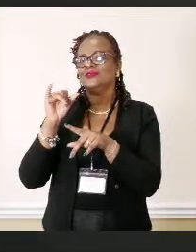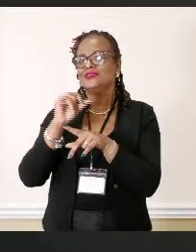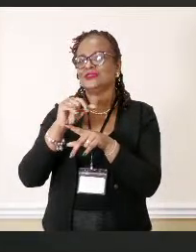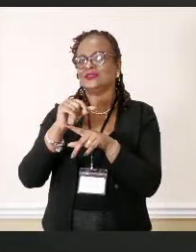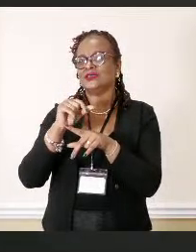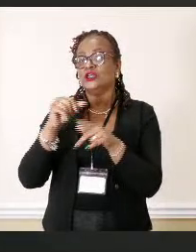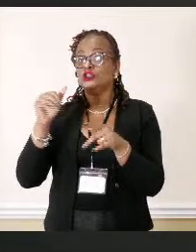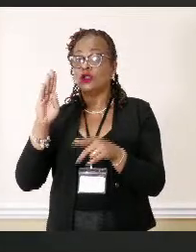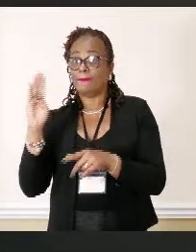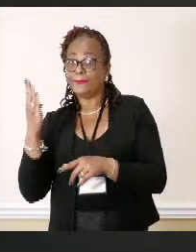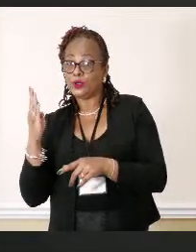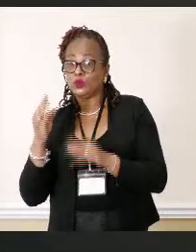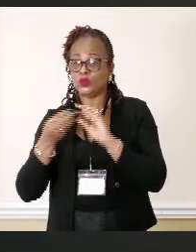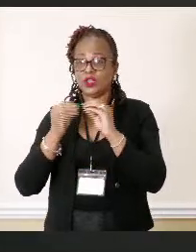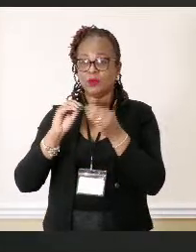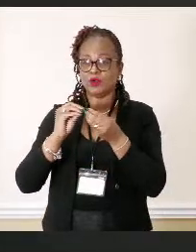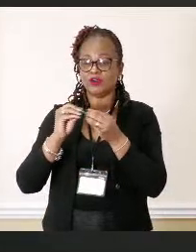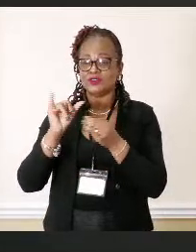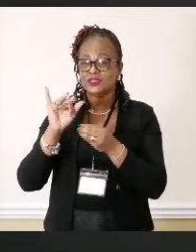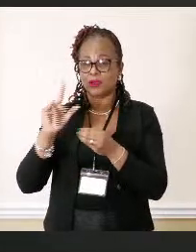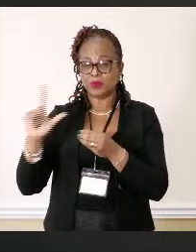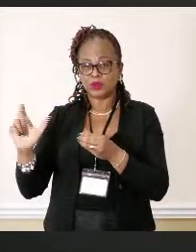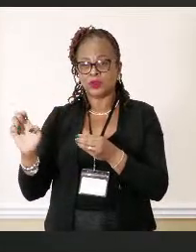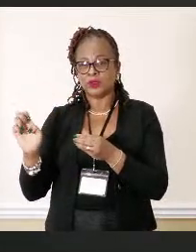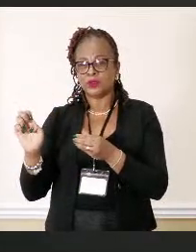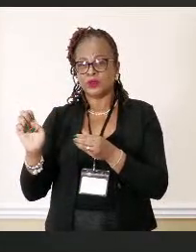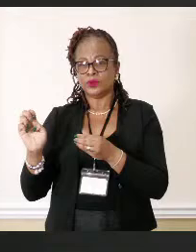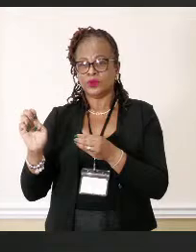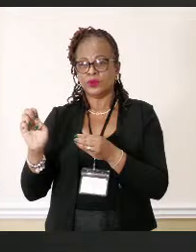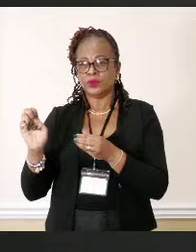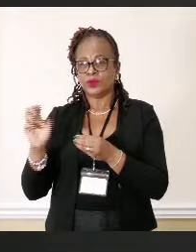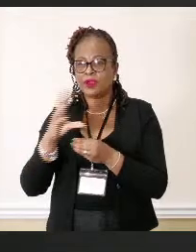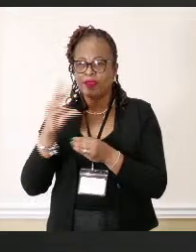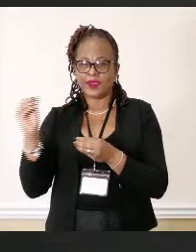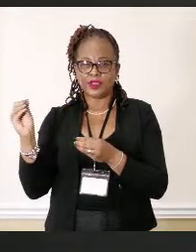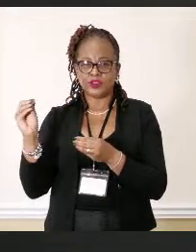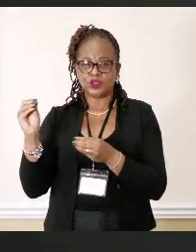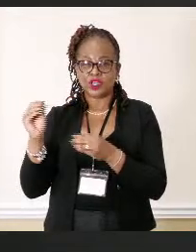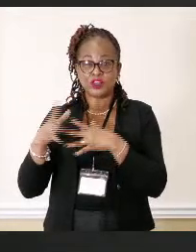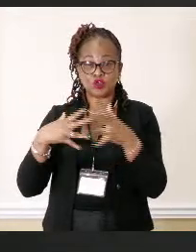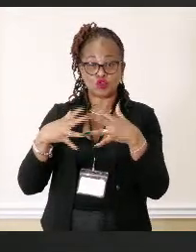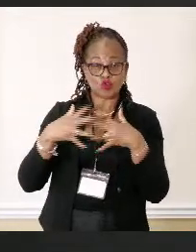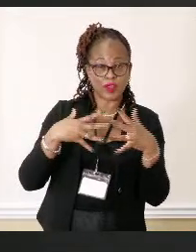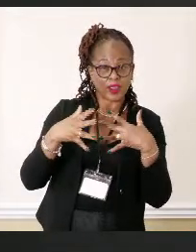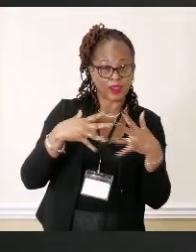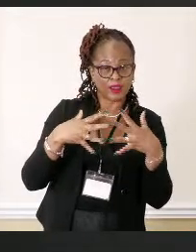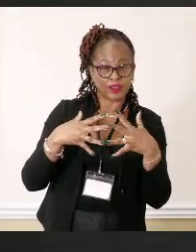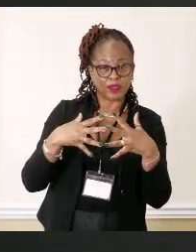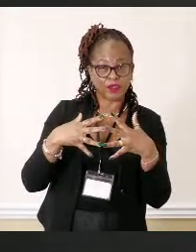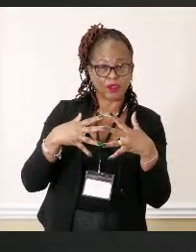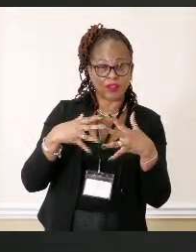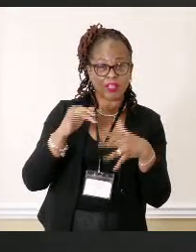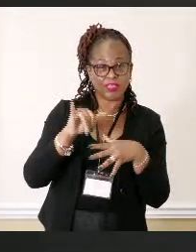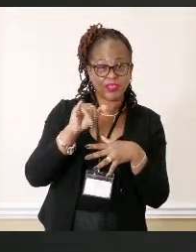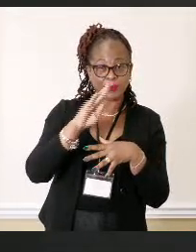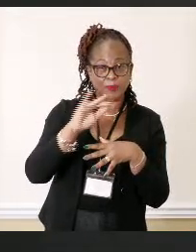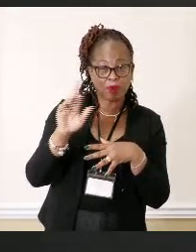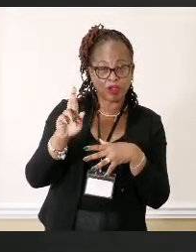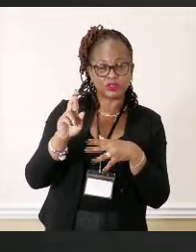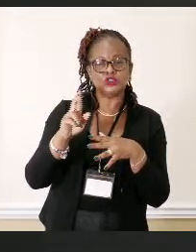the blue number of samples surveilled, and if you look at the gray on this bar, it gives